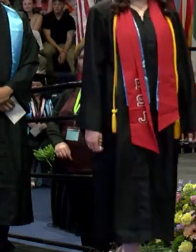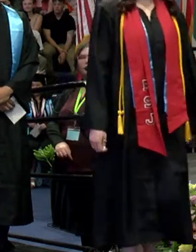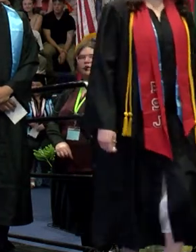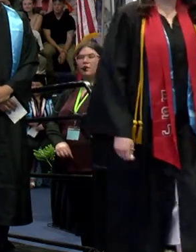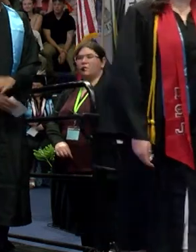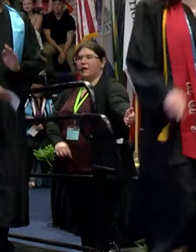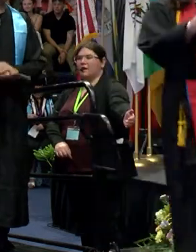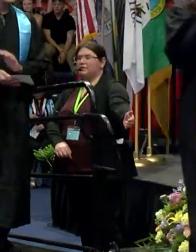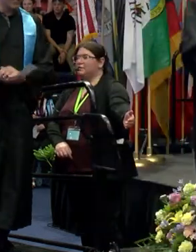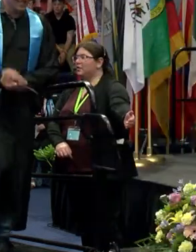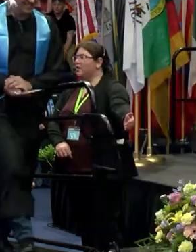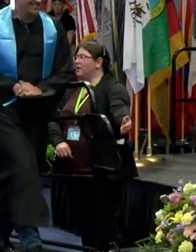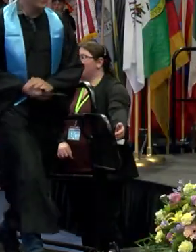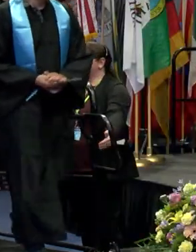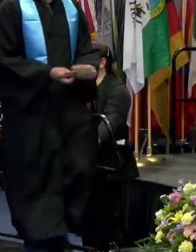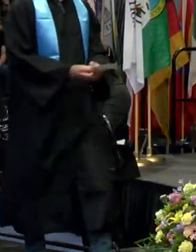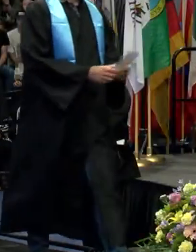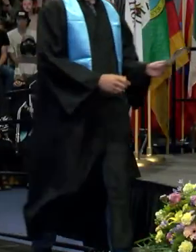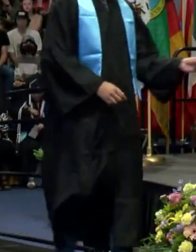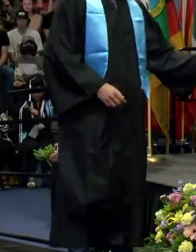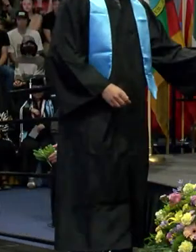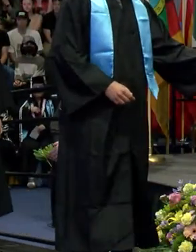Magna cum laude.